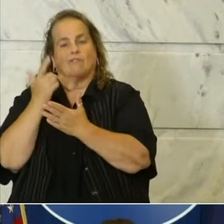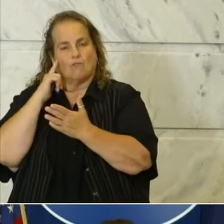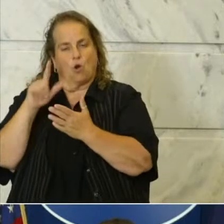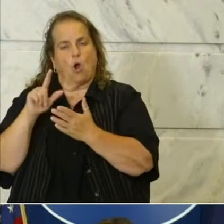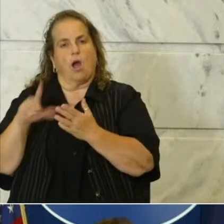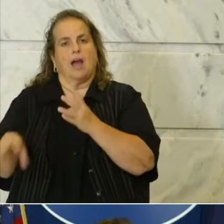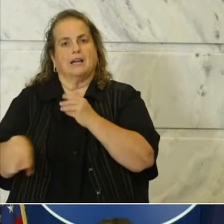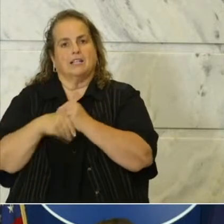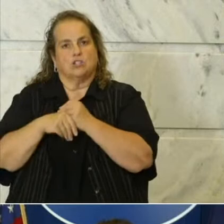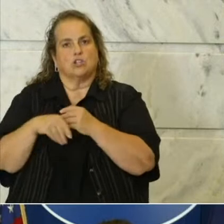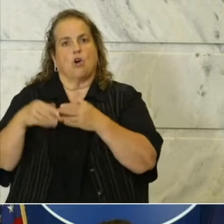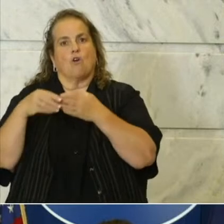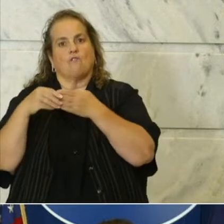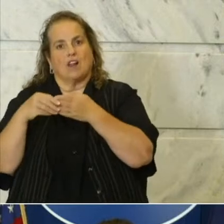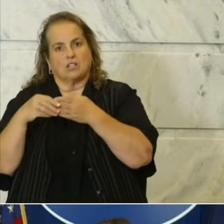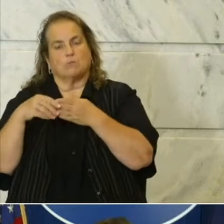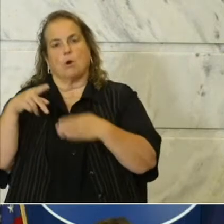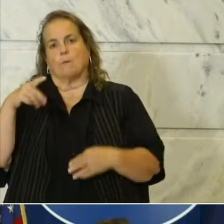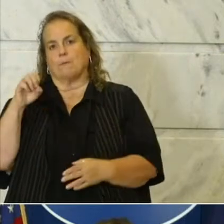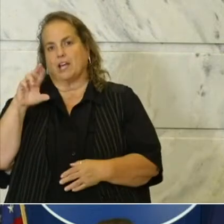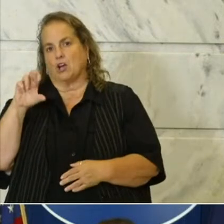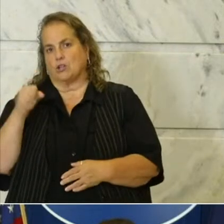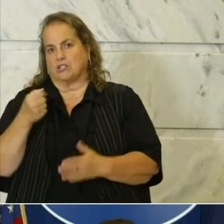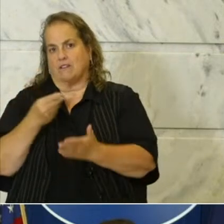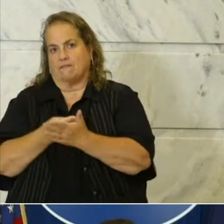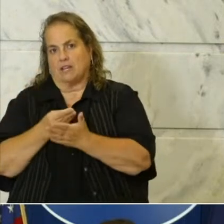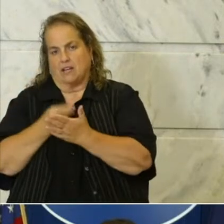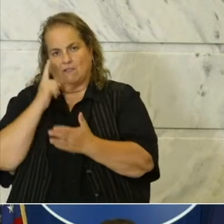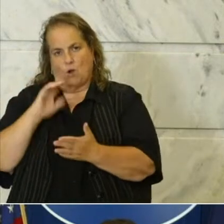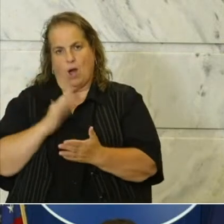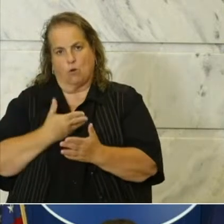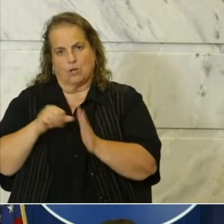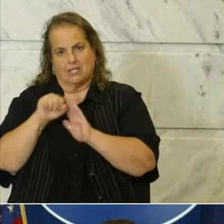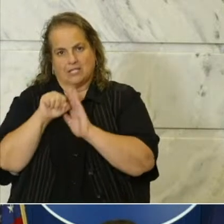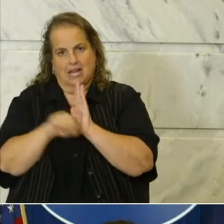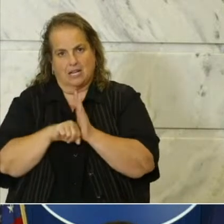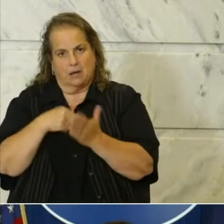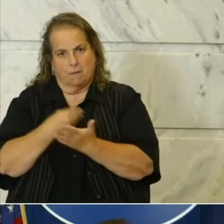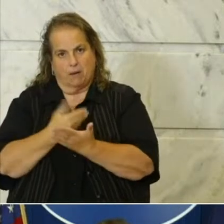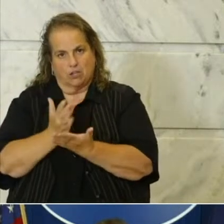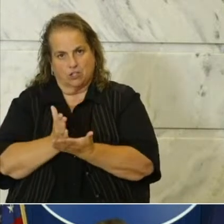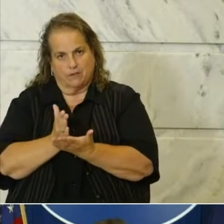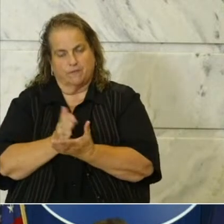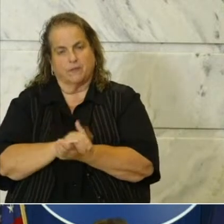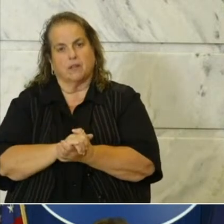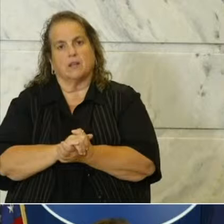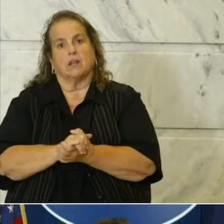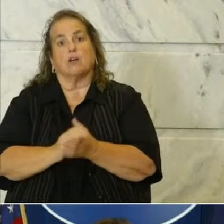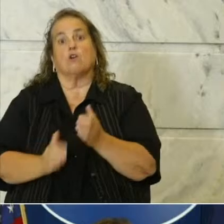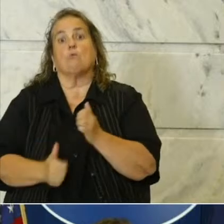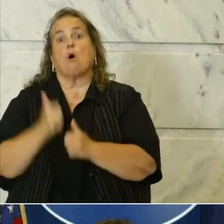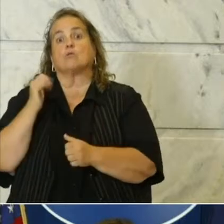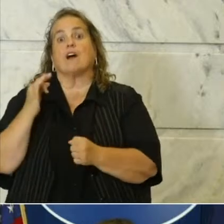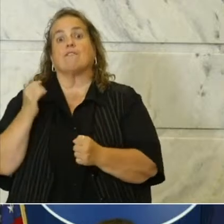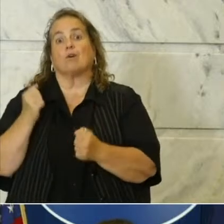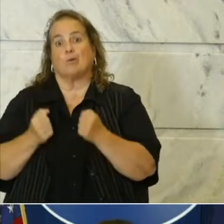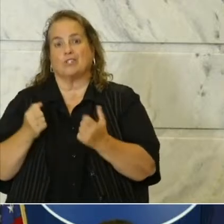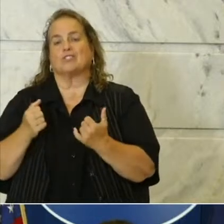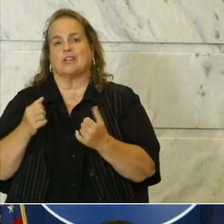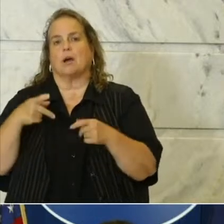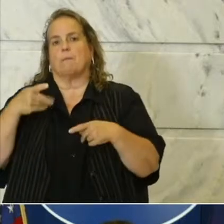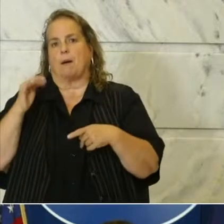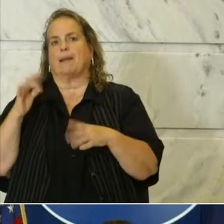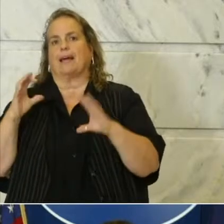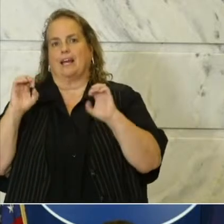round of flexible CARES funding for our state budget, the majority of which is taken up by public